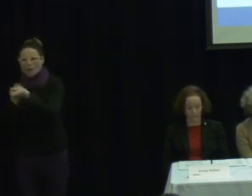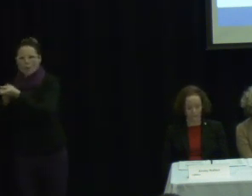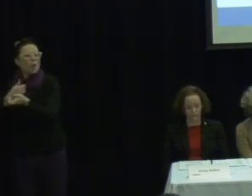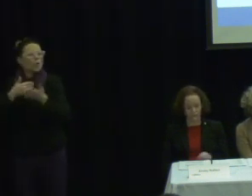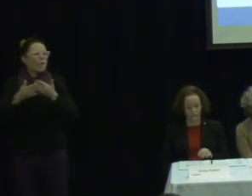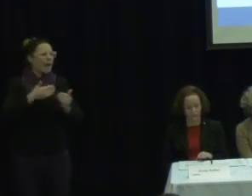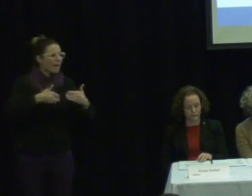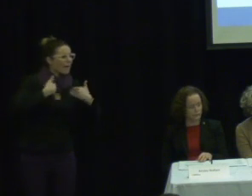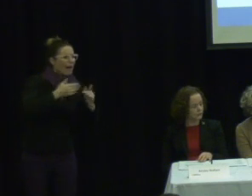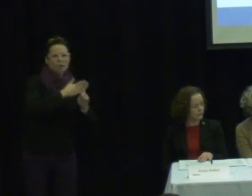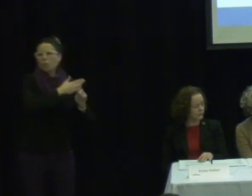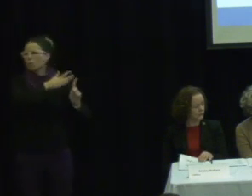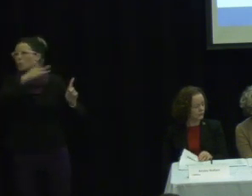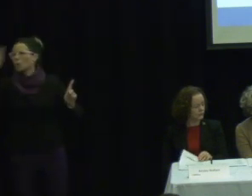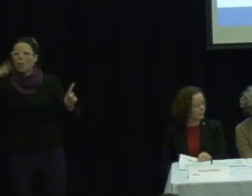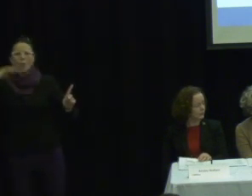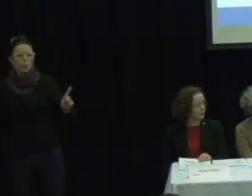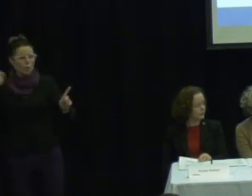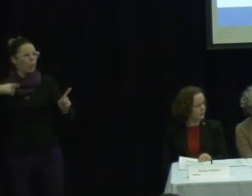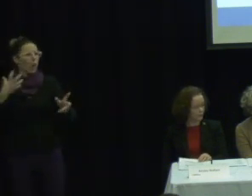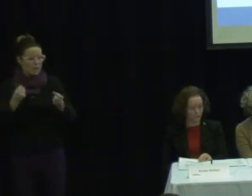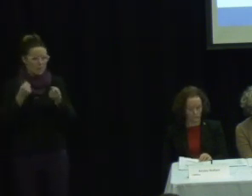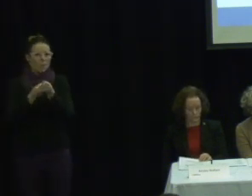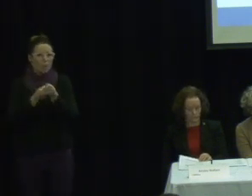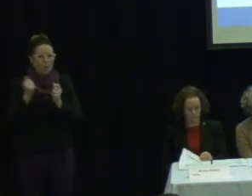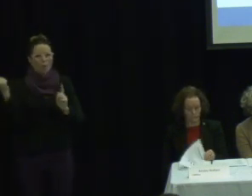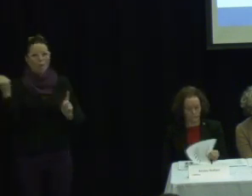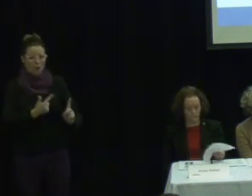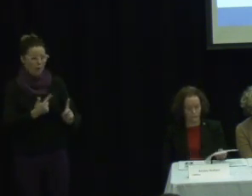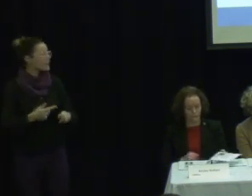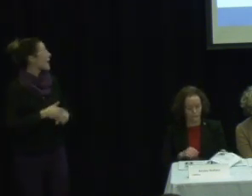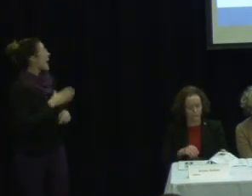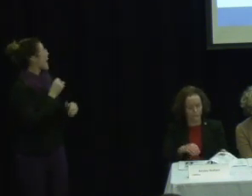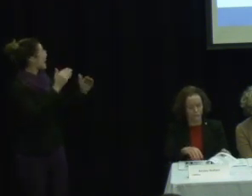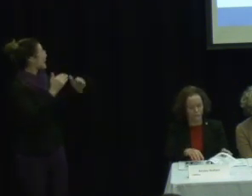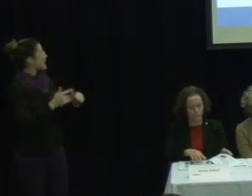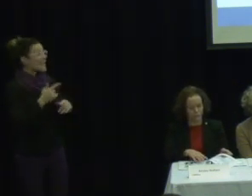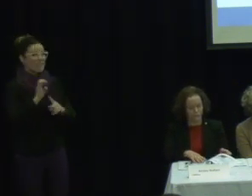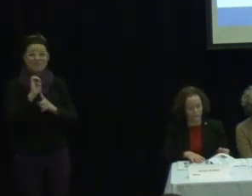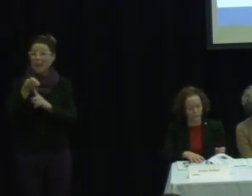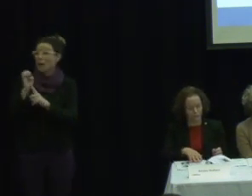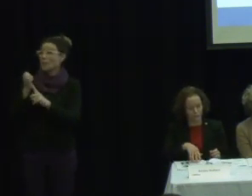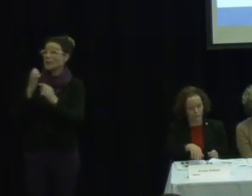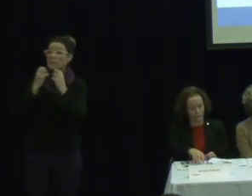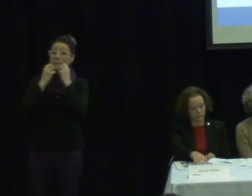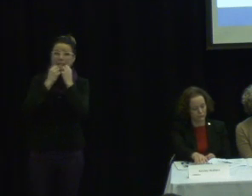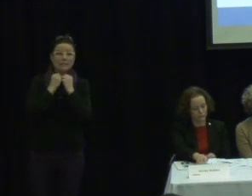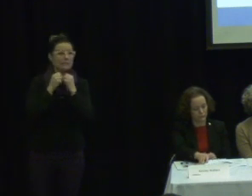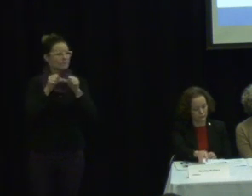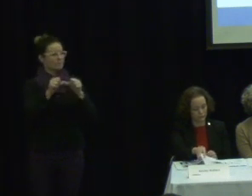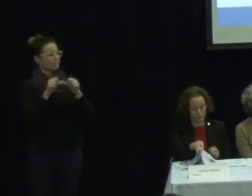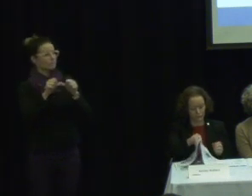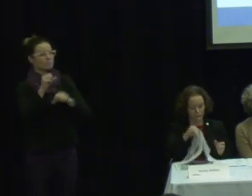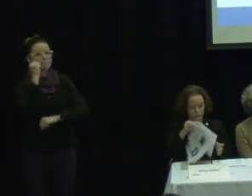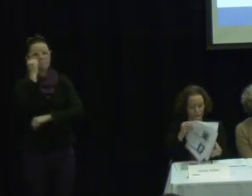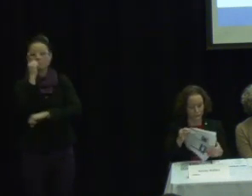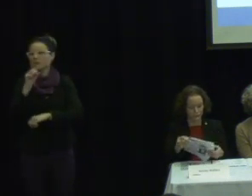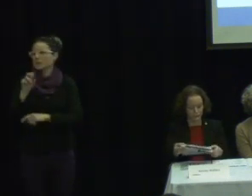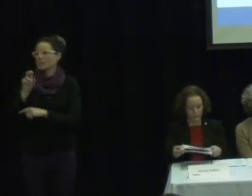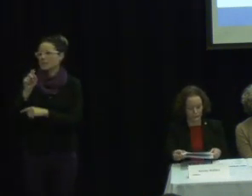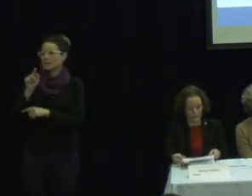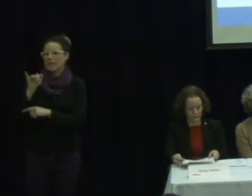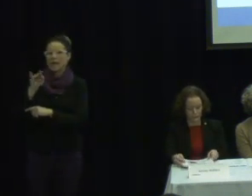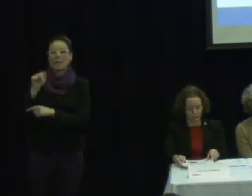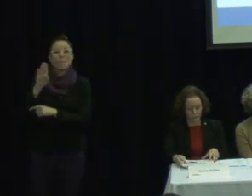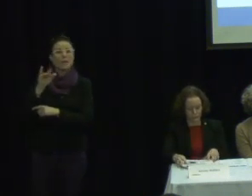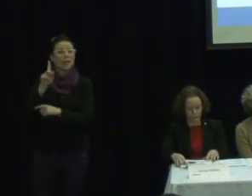finally, we think environmental stability and sustainability is very, very big. It's a hallmark. And remember, 72% of college students